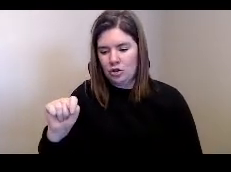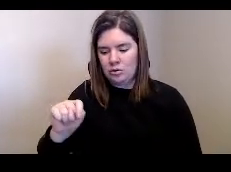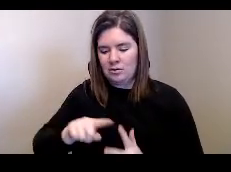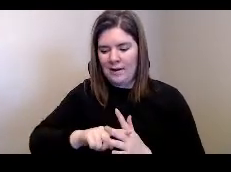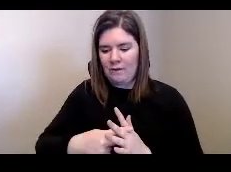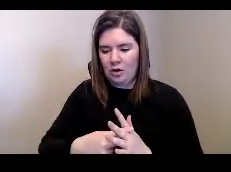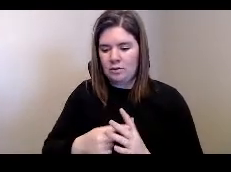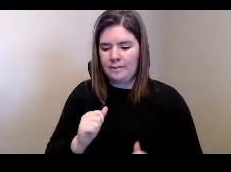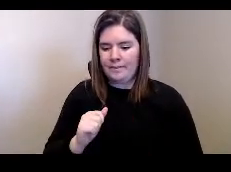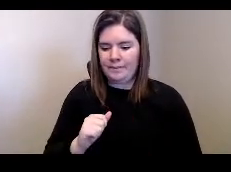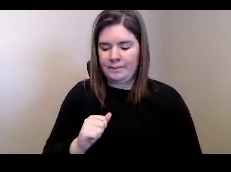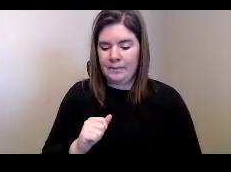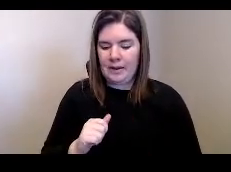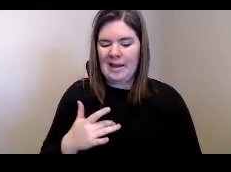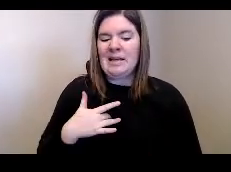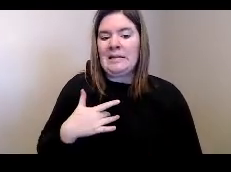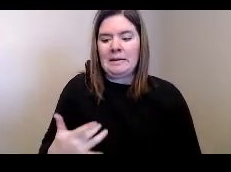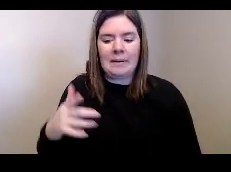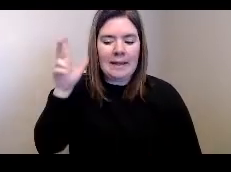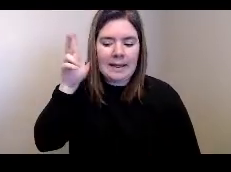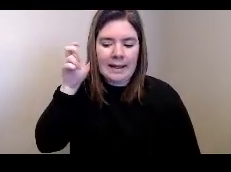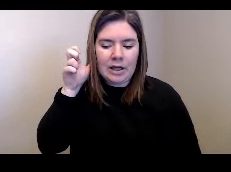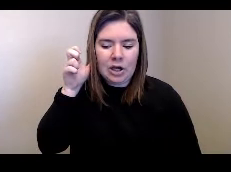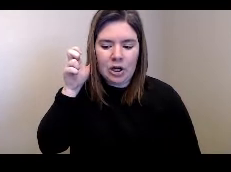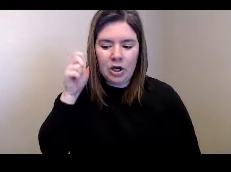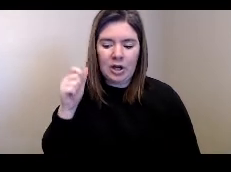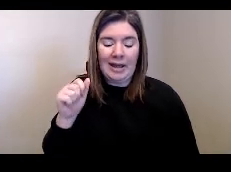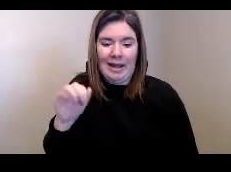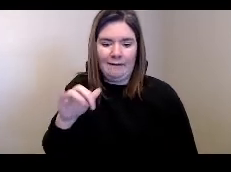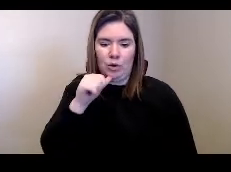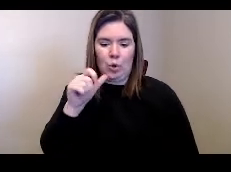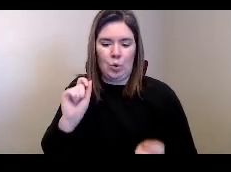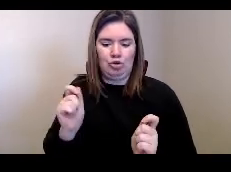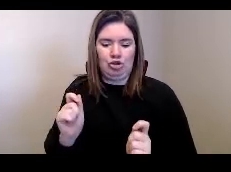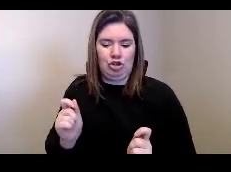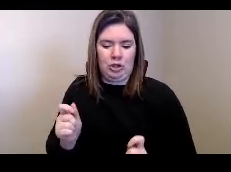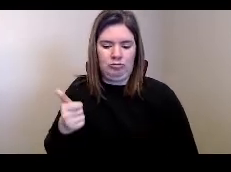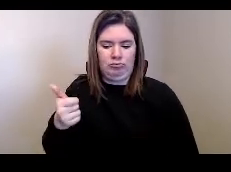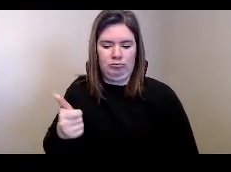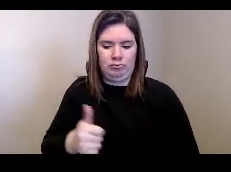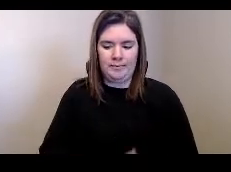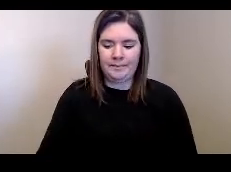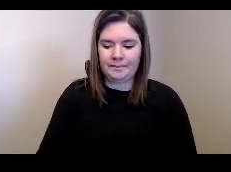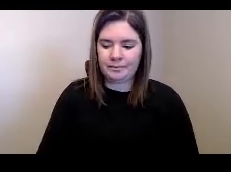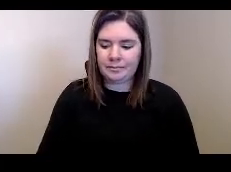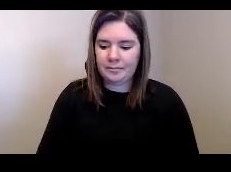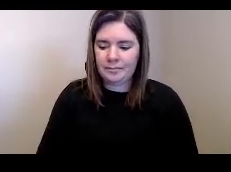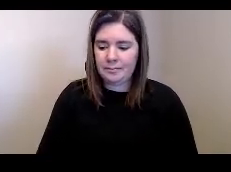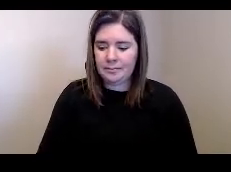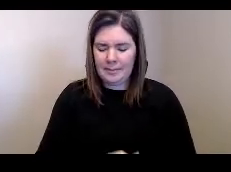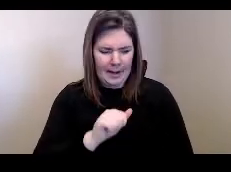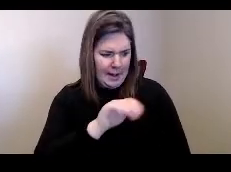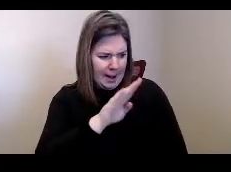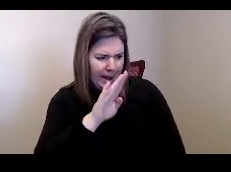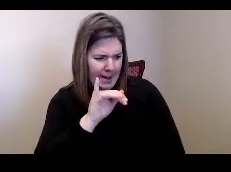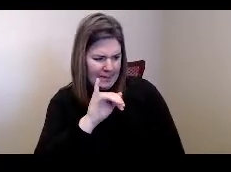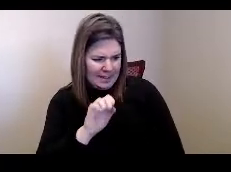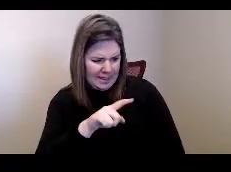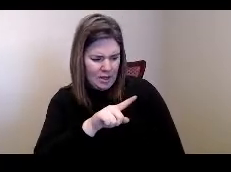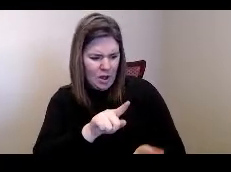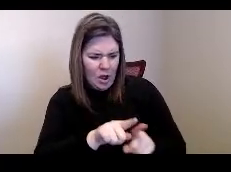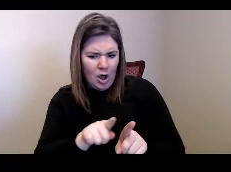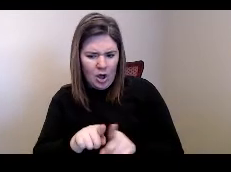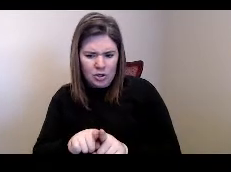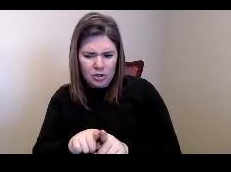that you will generally hear if you don't change those settings. And Abby, if you could also